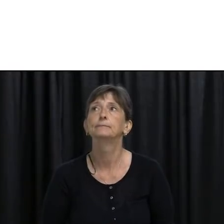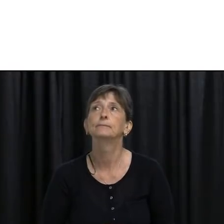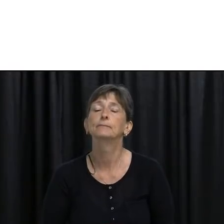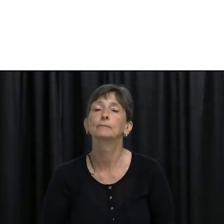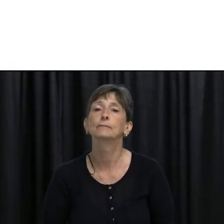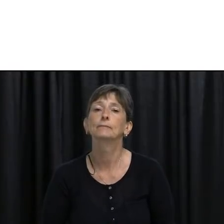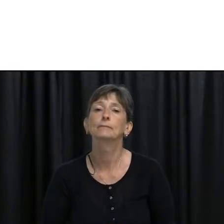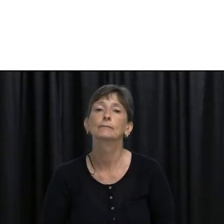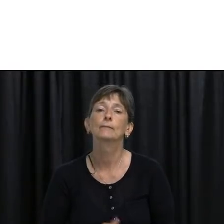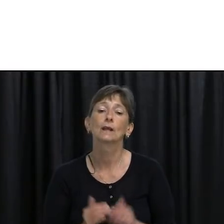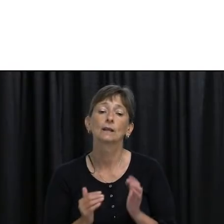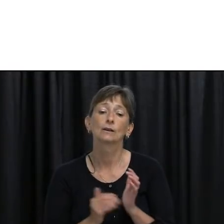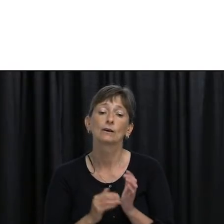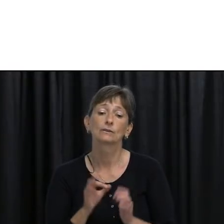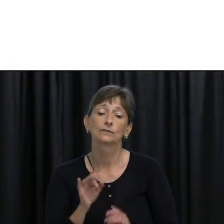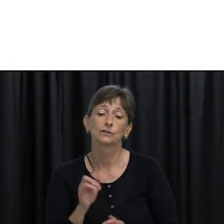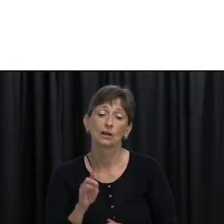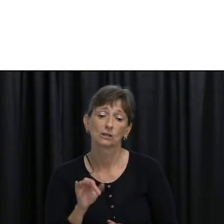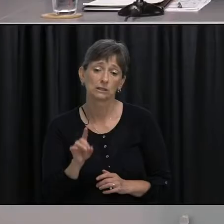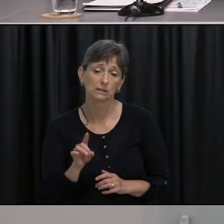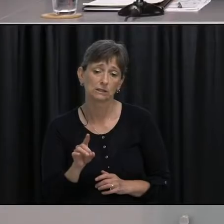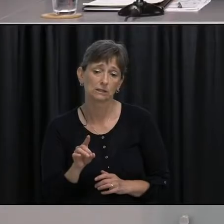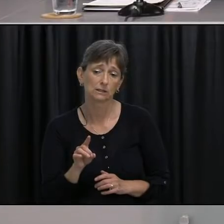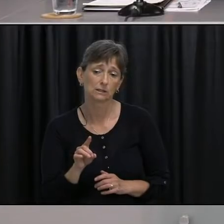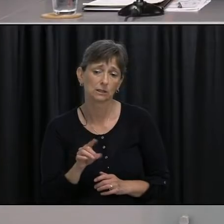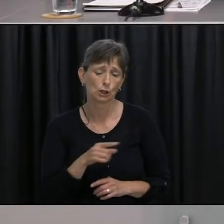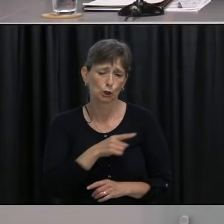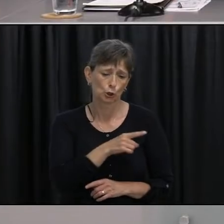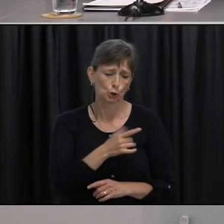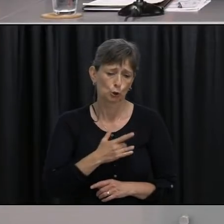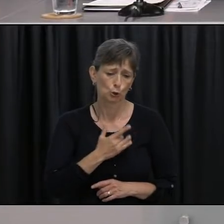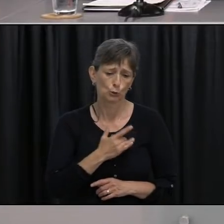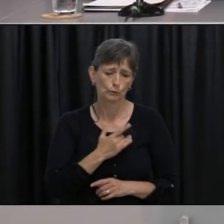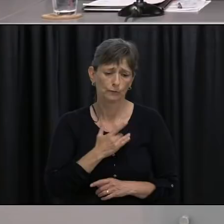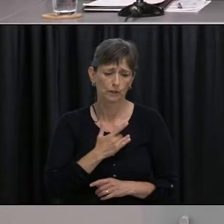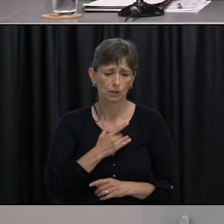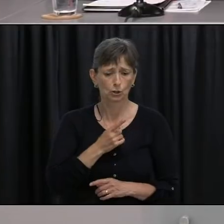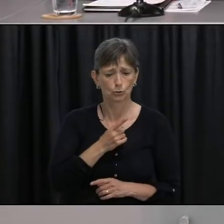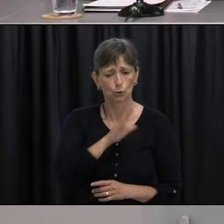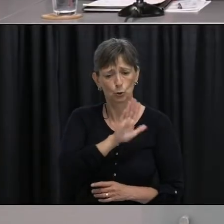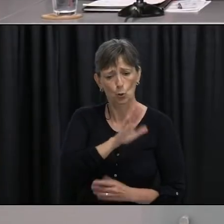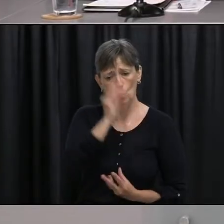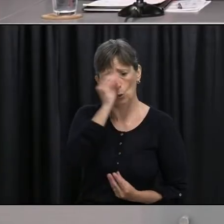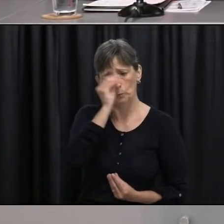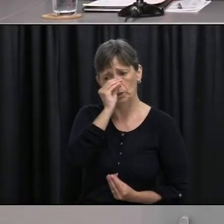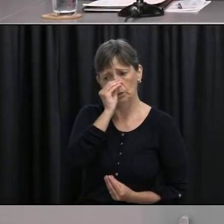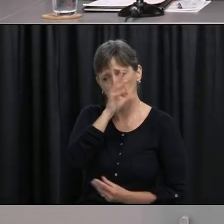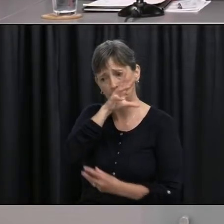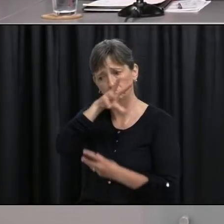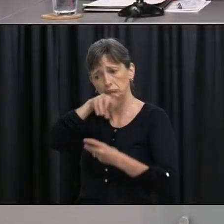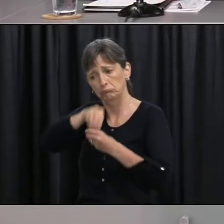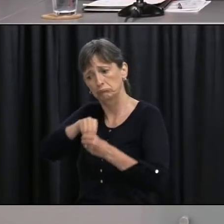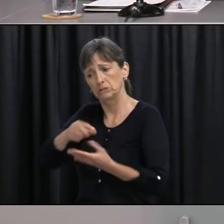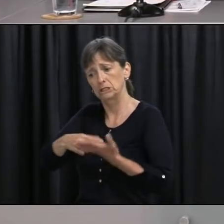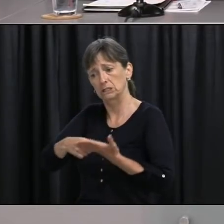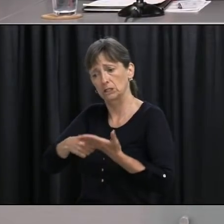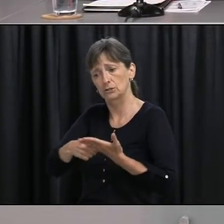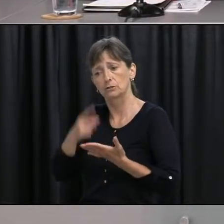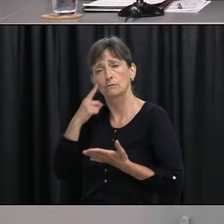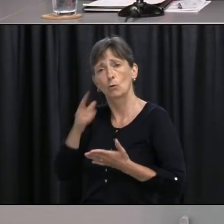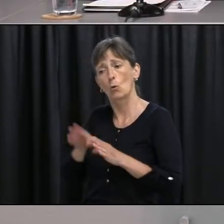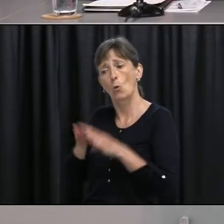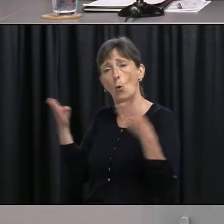Thank you. Dr. Fitzgerald, do you feel you were properly engaged and involved in the government's decision to join the Atlantic travel bubble